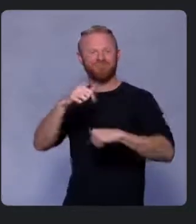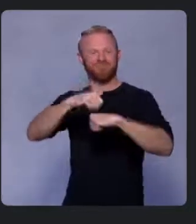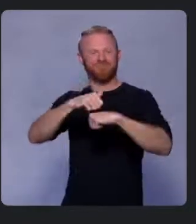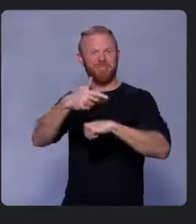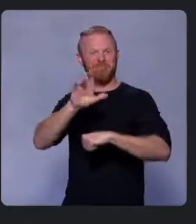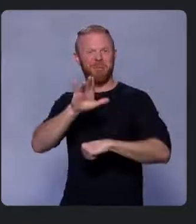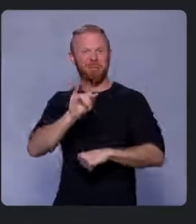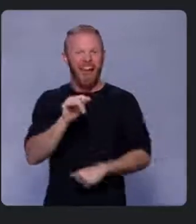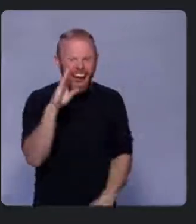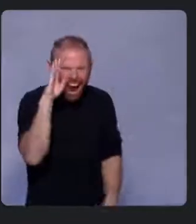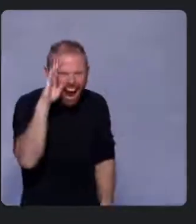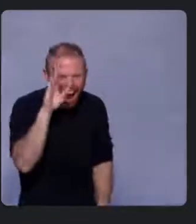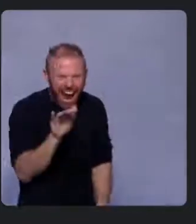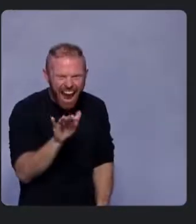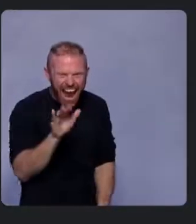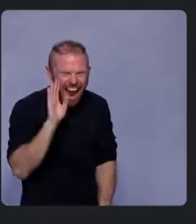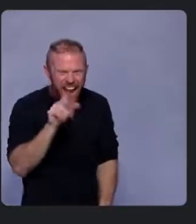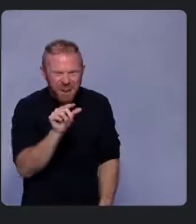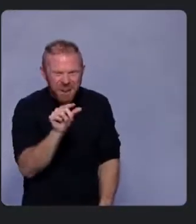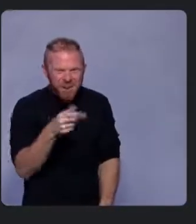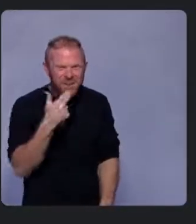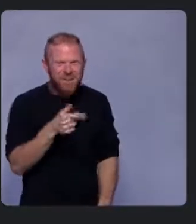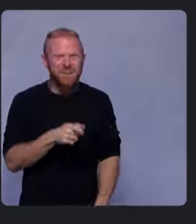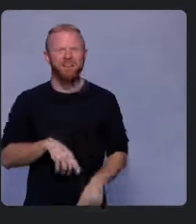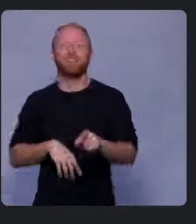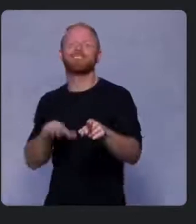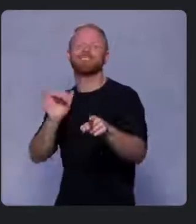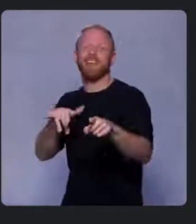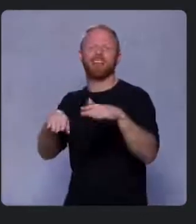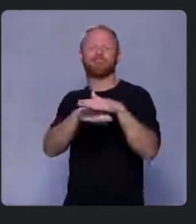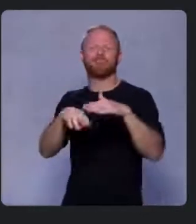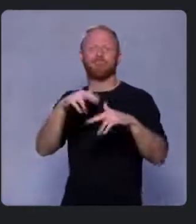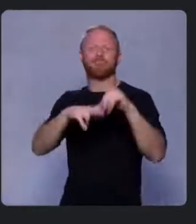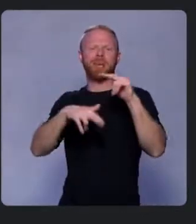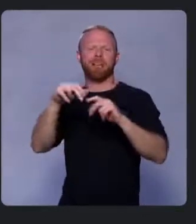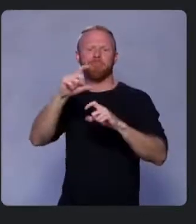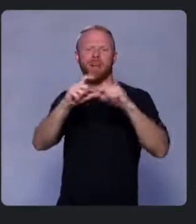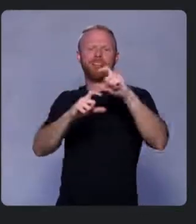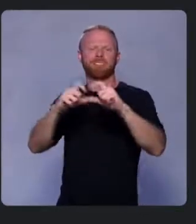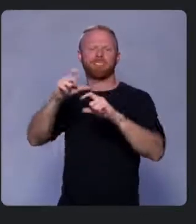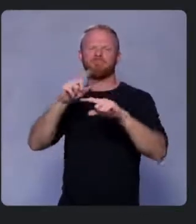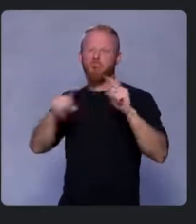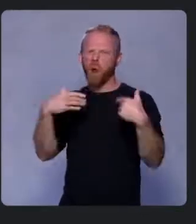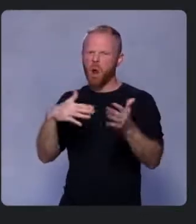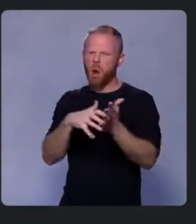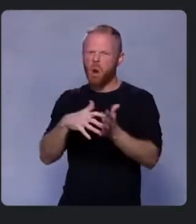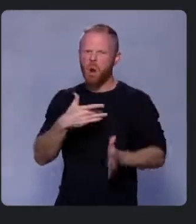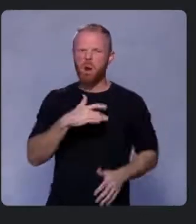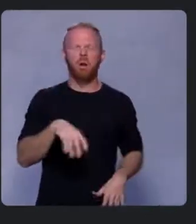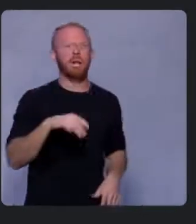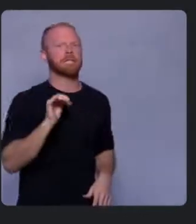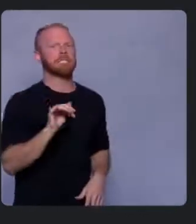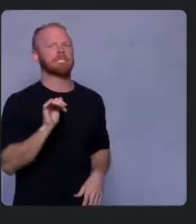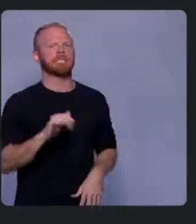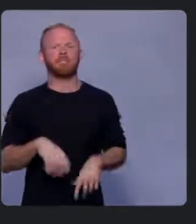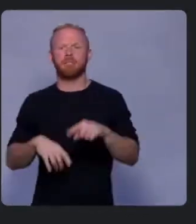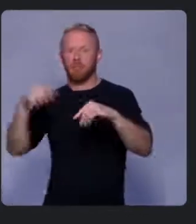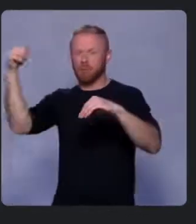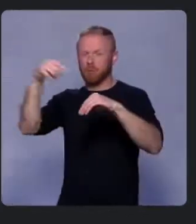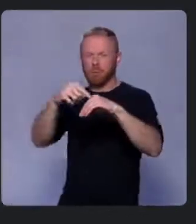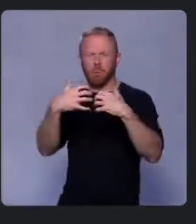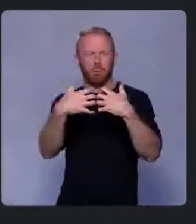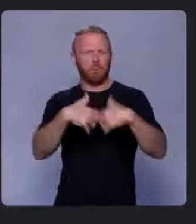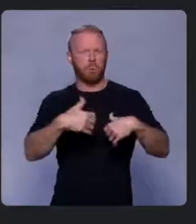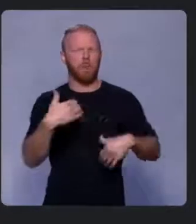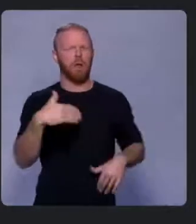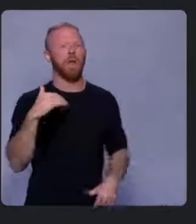little guy. Qubits are the fundamental building blocks of quantum computers, but they're incredibly fragile. Oh. even the tiniest particles can disrupt their operation. Right. Which is why